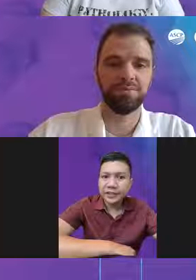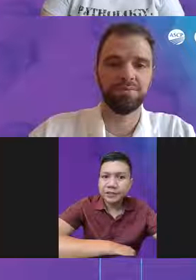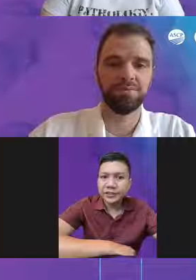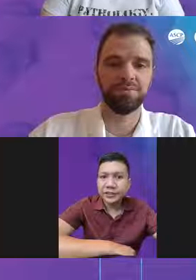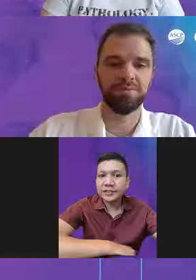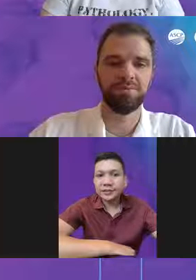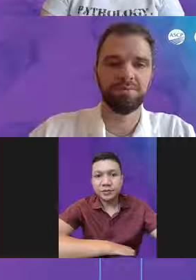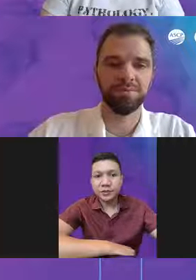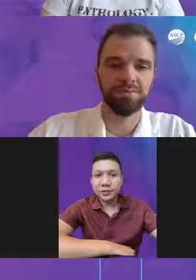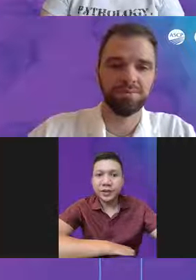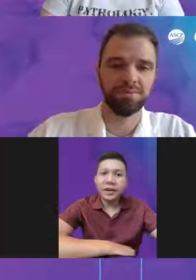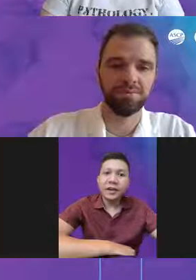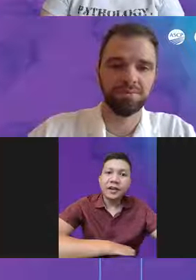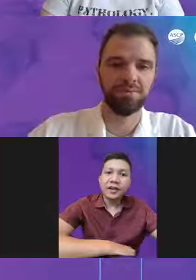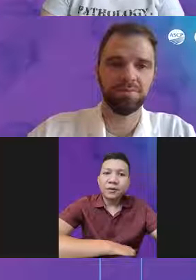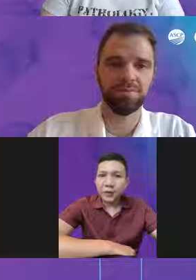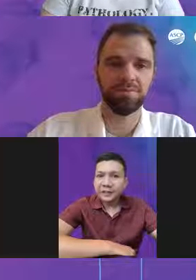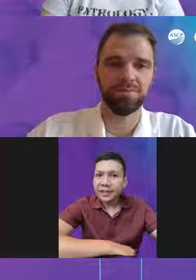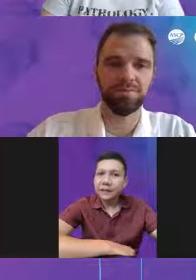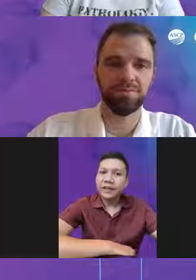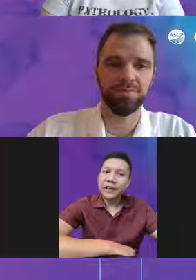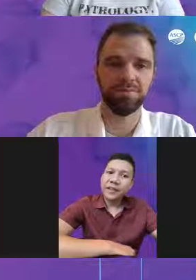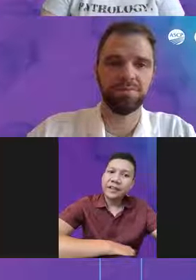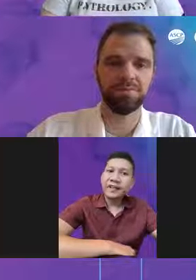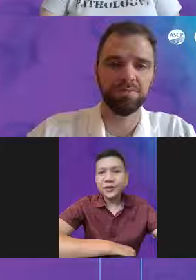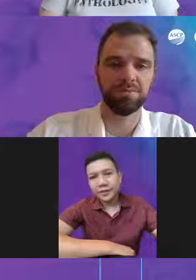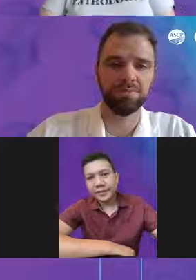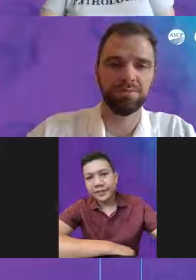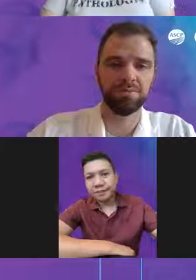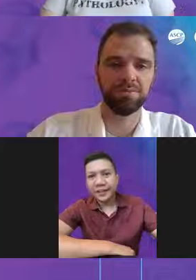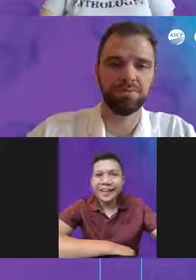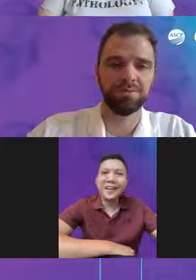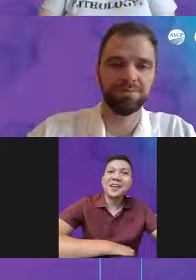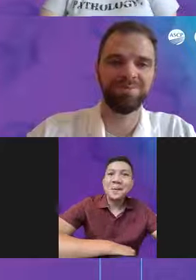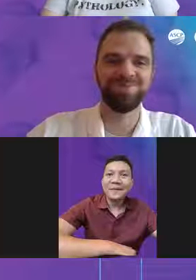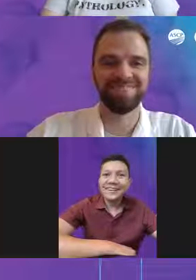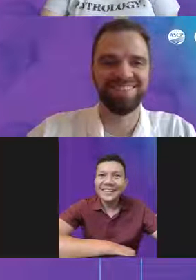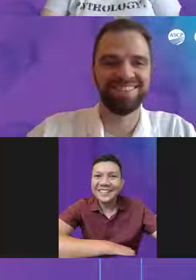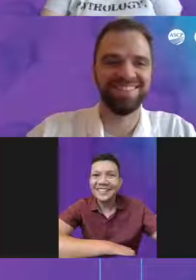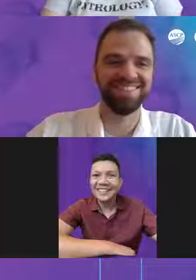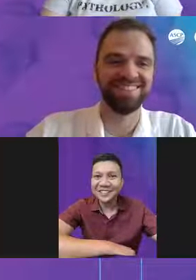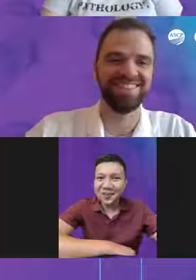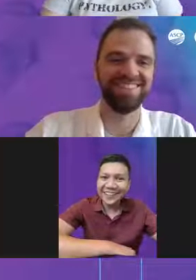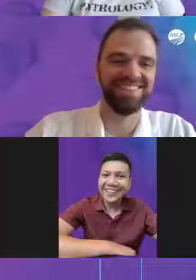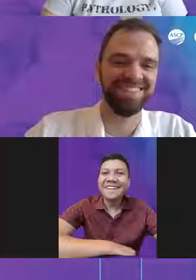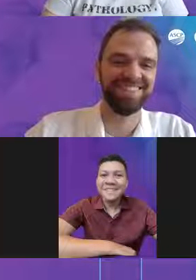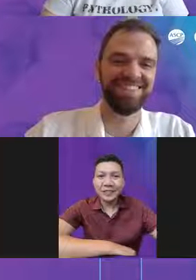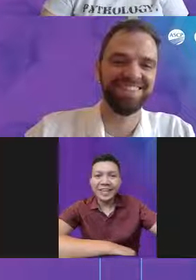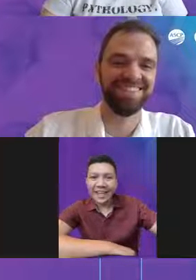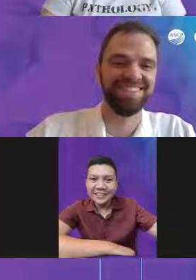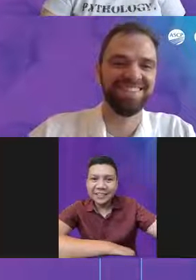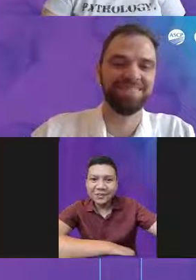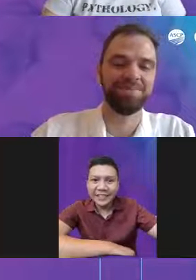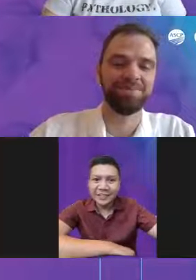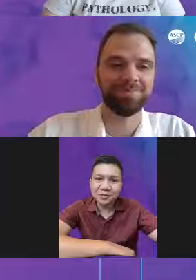erythrocyte, which is the mature red cell and the donut. Because the donut, because